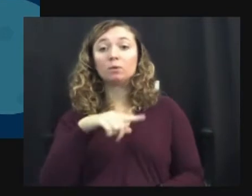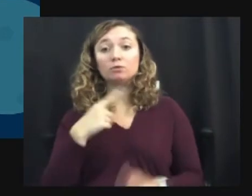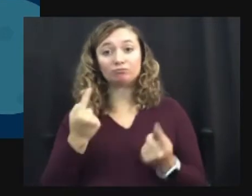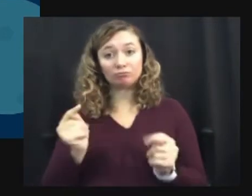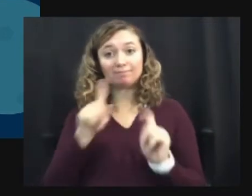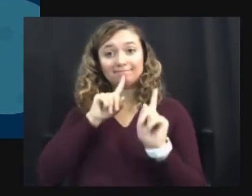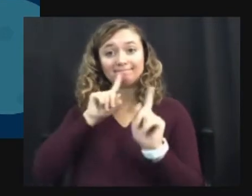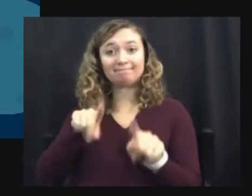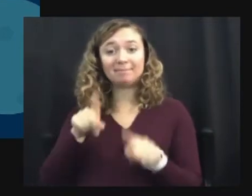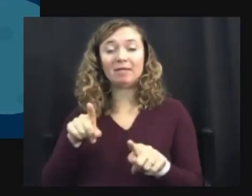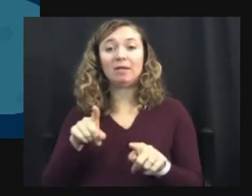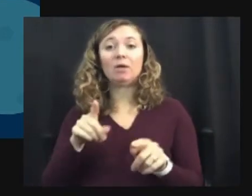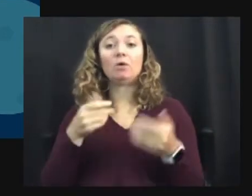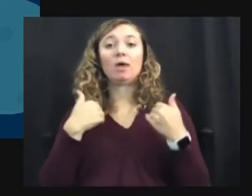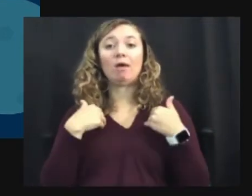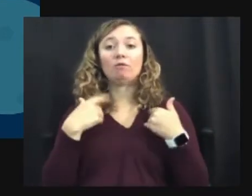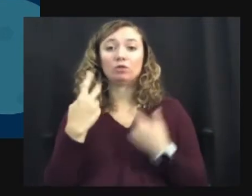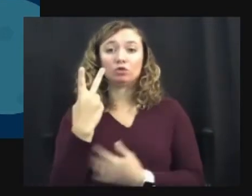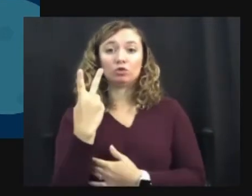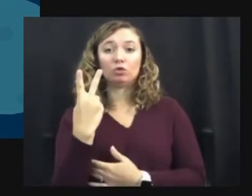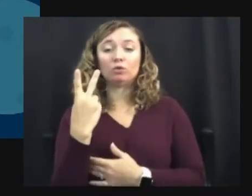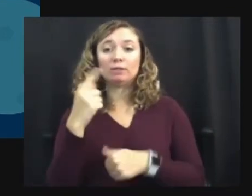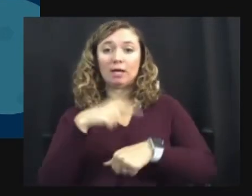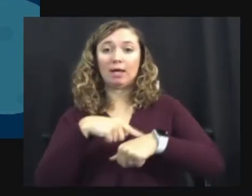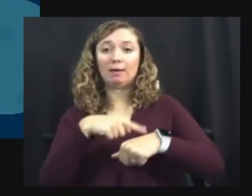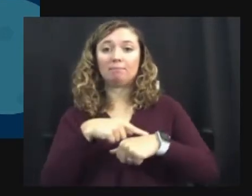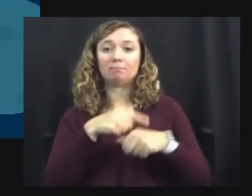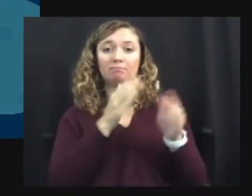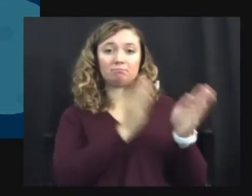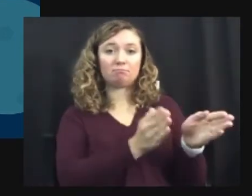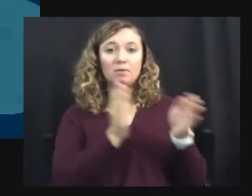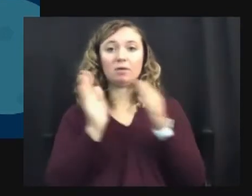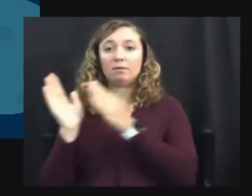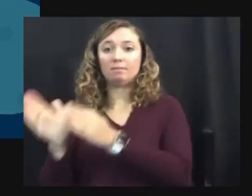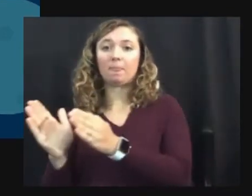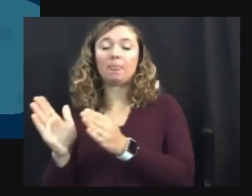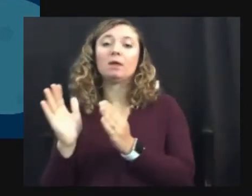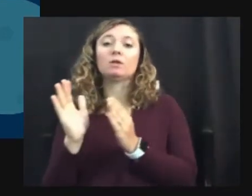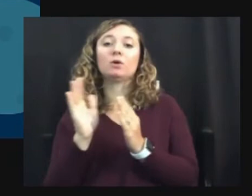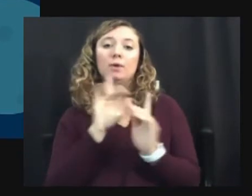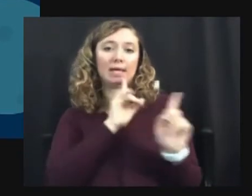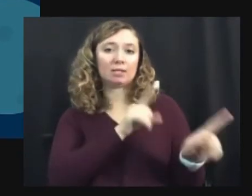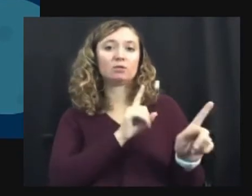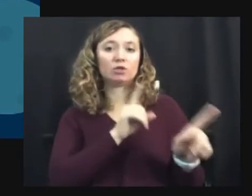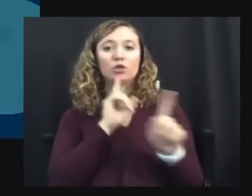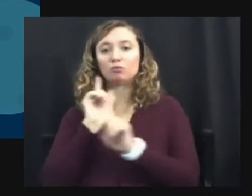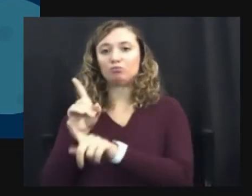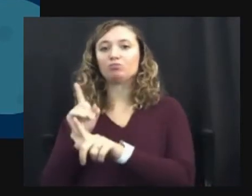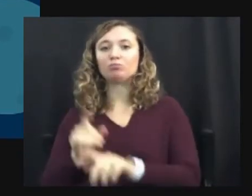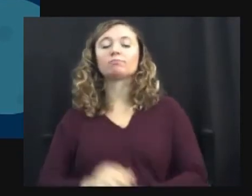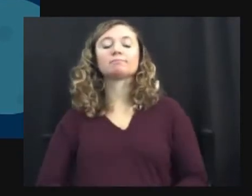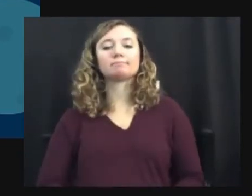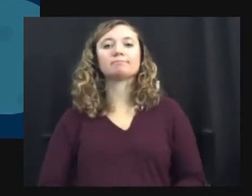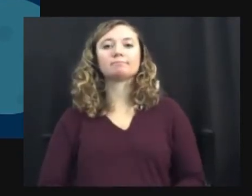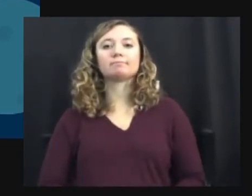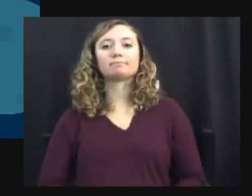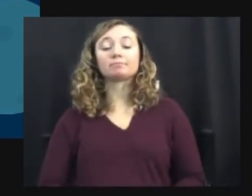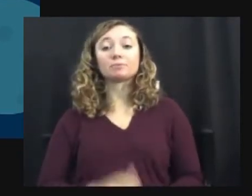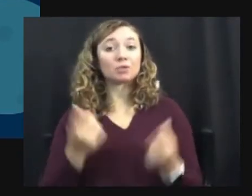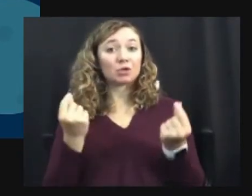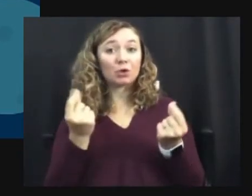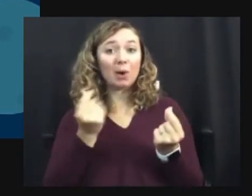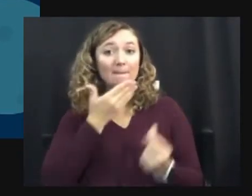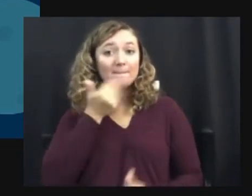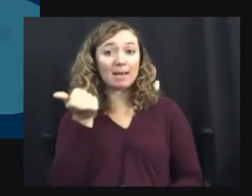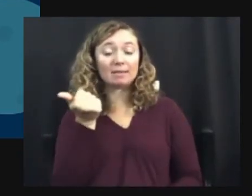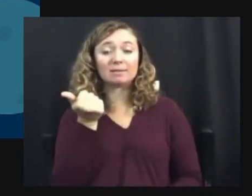2 planned spaces to stop and answer questions as well. So we'll do our best to